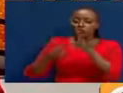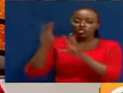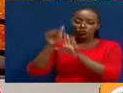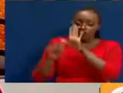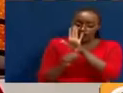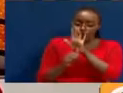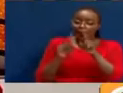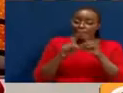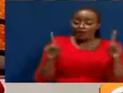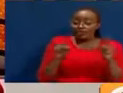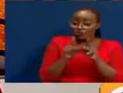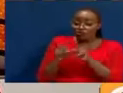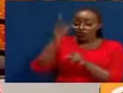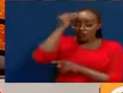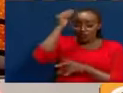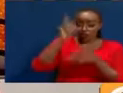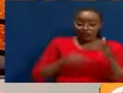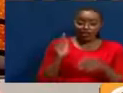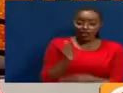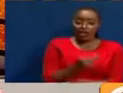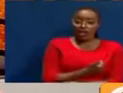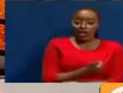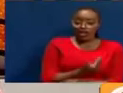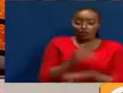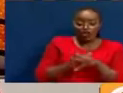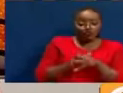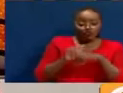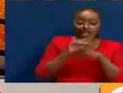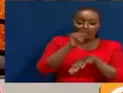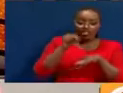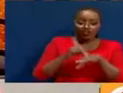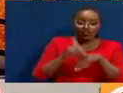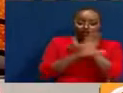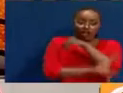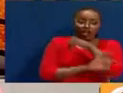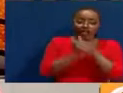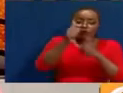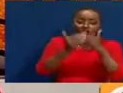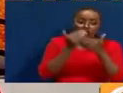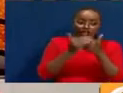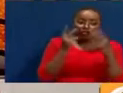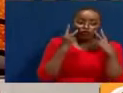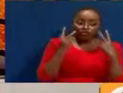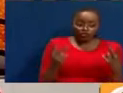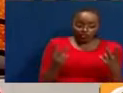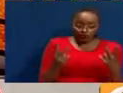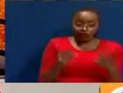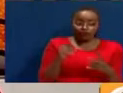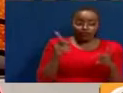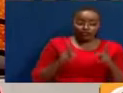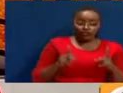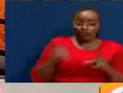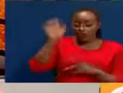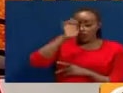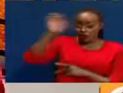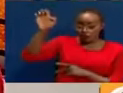agenda. Yet I have learned that we are a kind nation too, a country that cares. We have seen those same